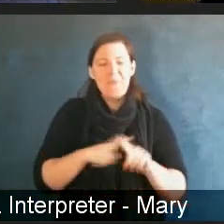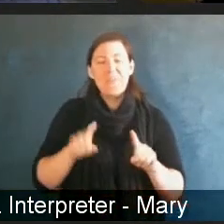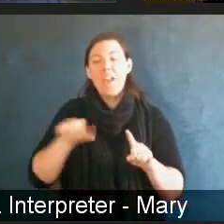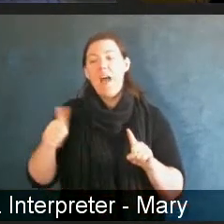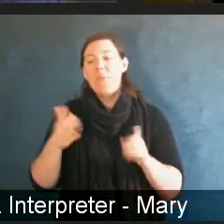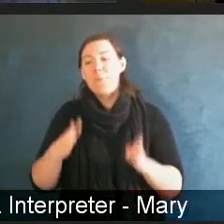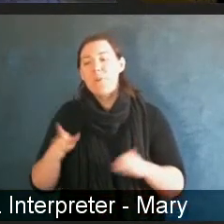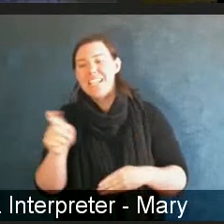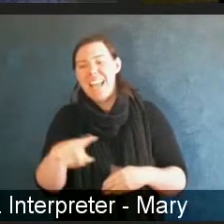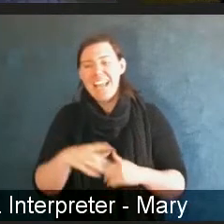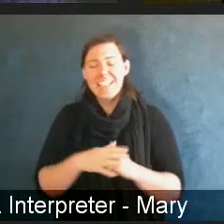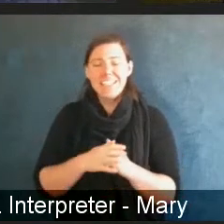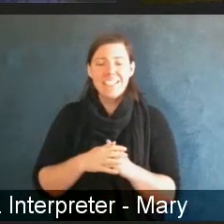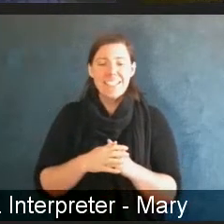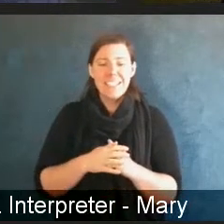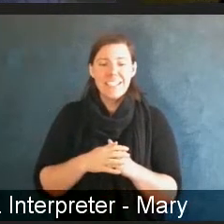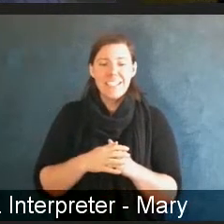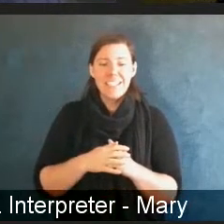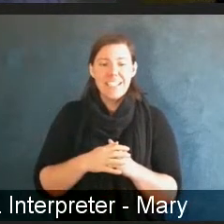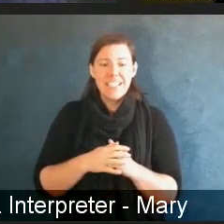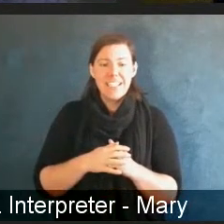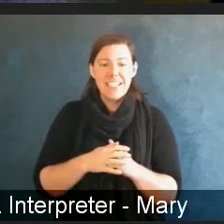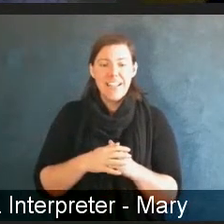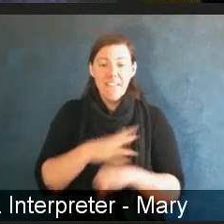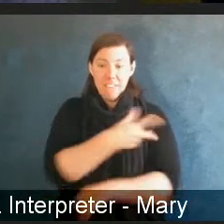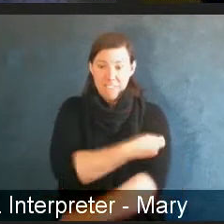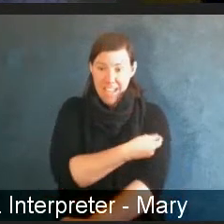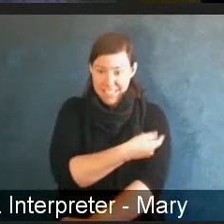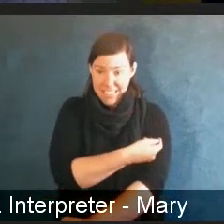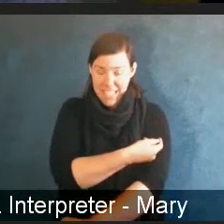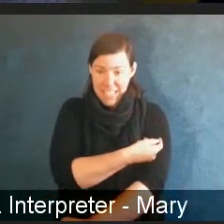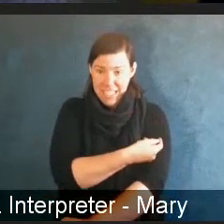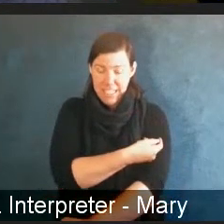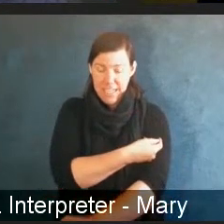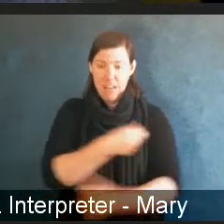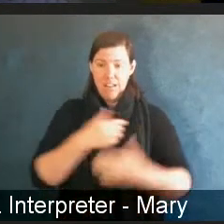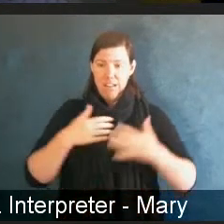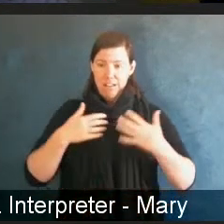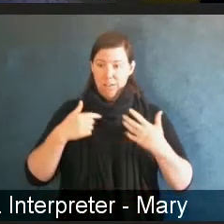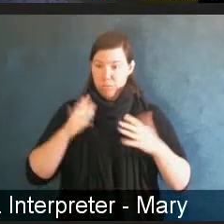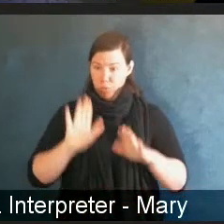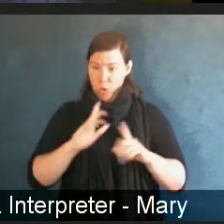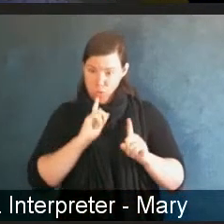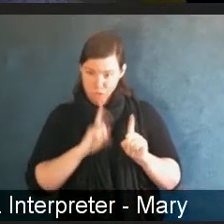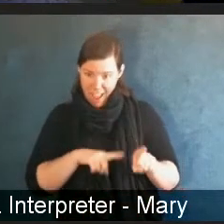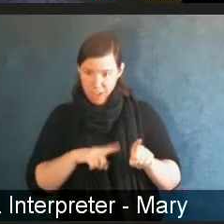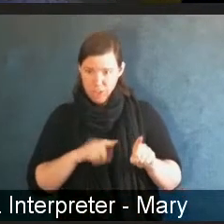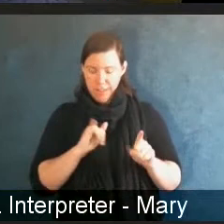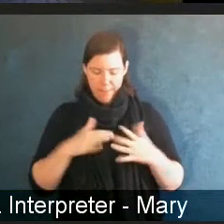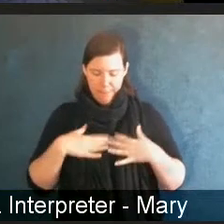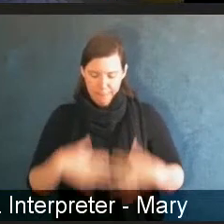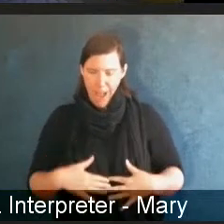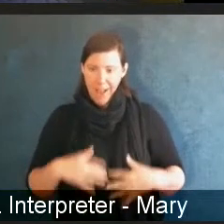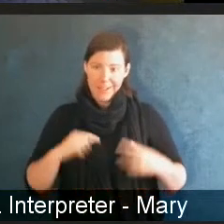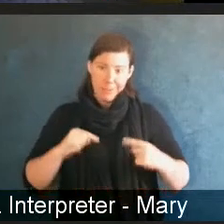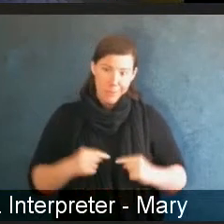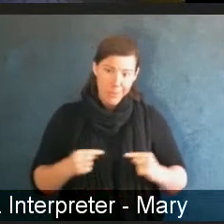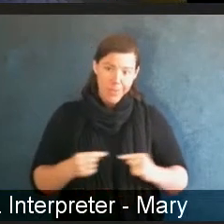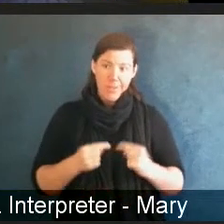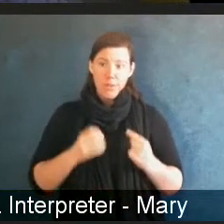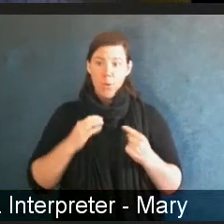how badly you might react to a vaccine and whether it implied that you might have had severe issues if you got